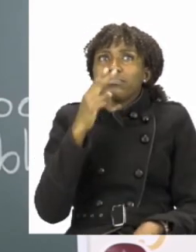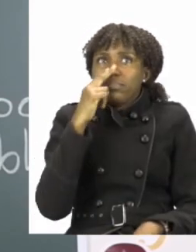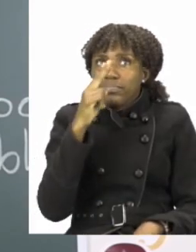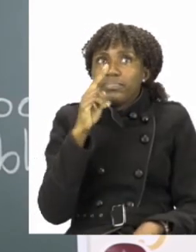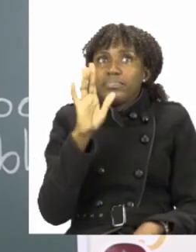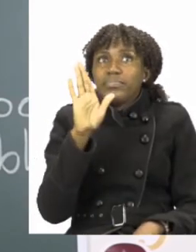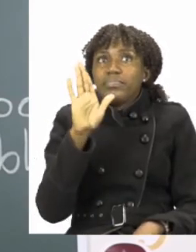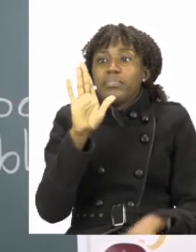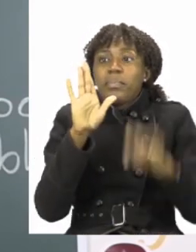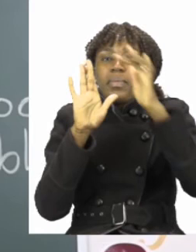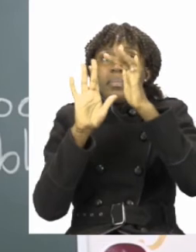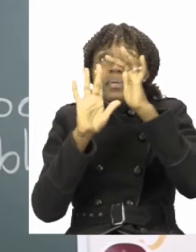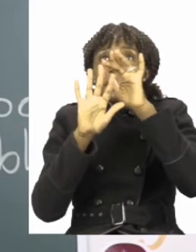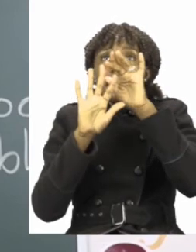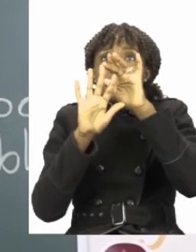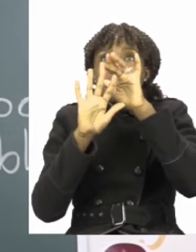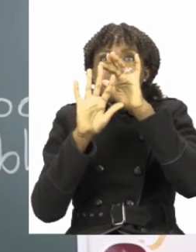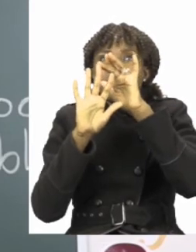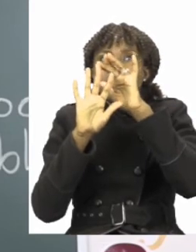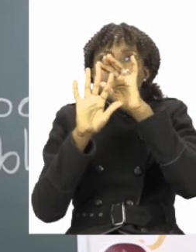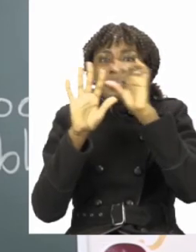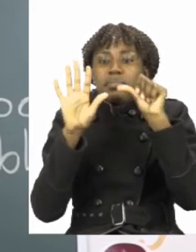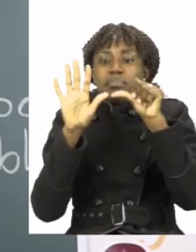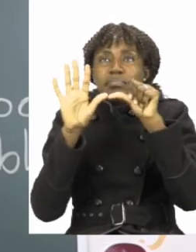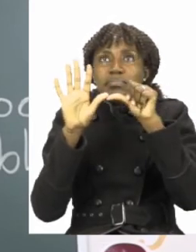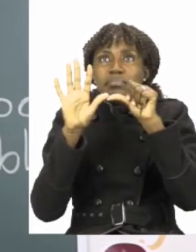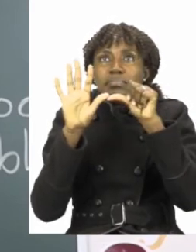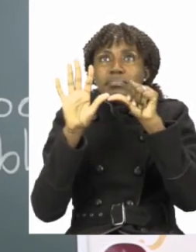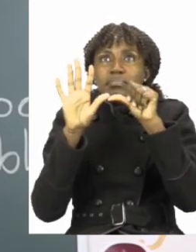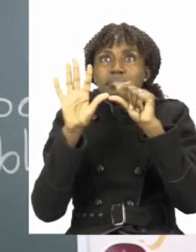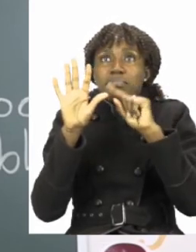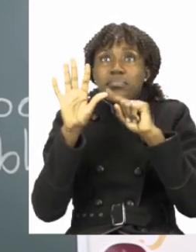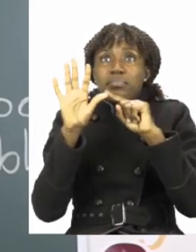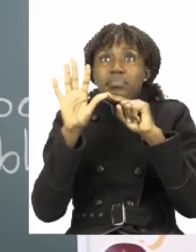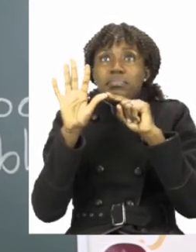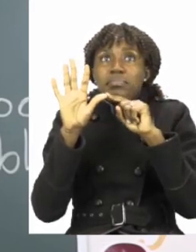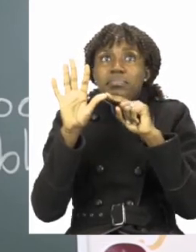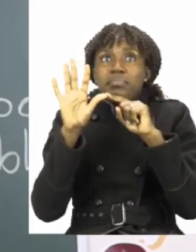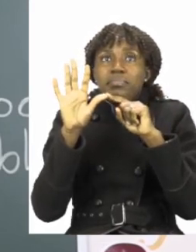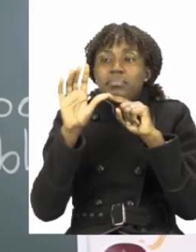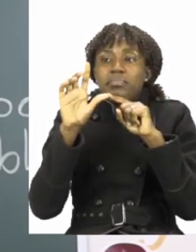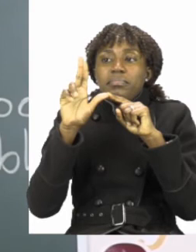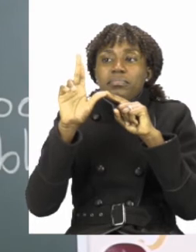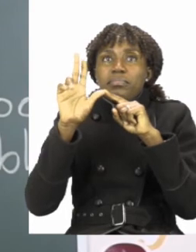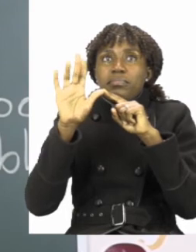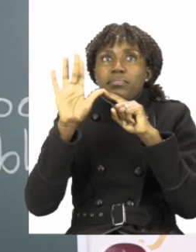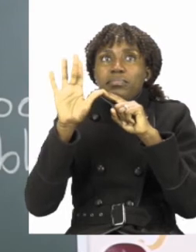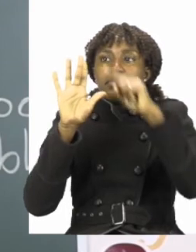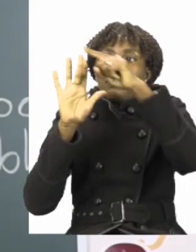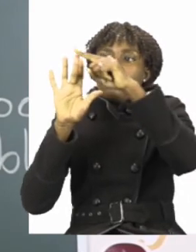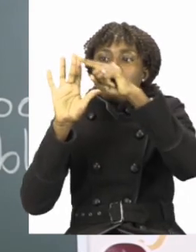your middle finger all the way to your thumb. This becomes the